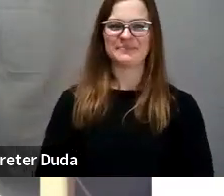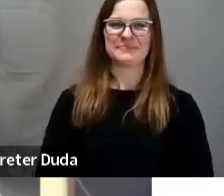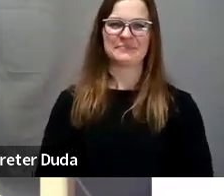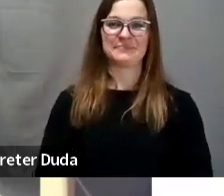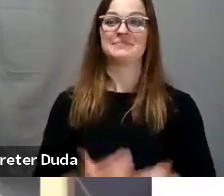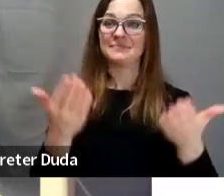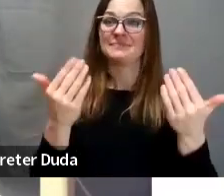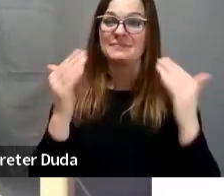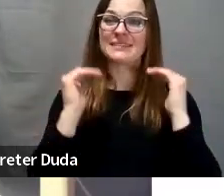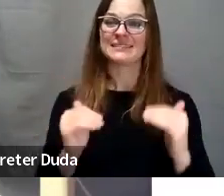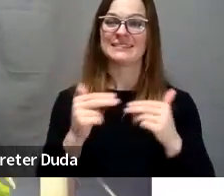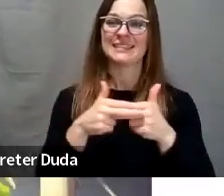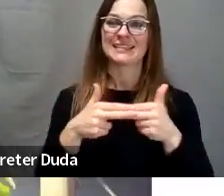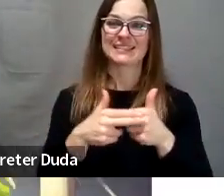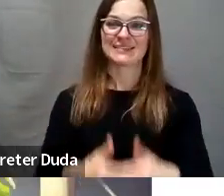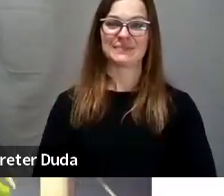Next slide.